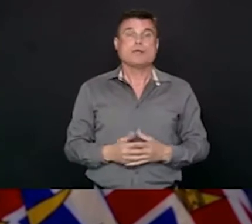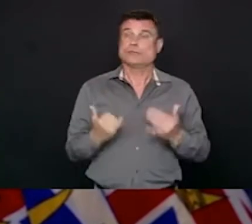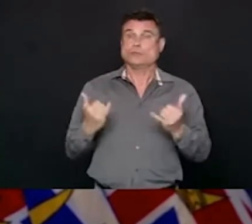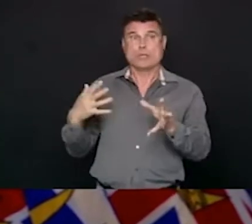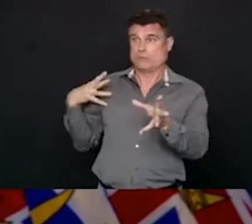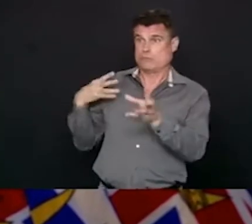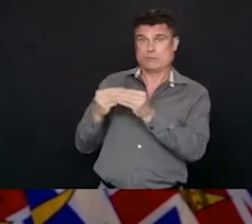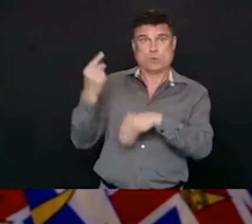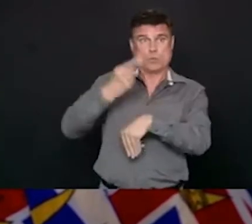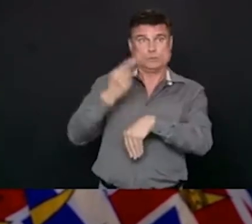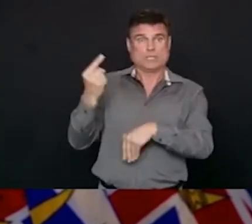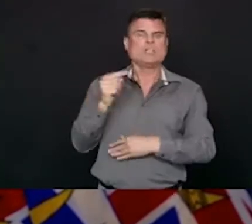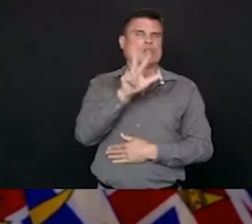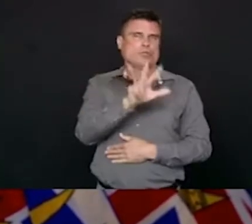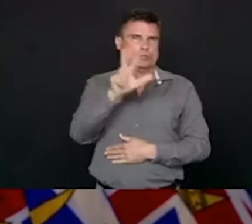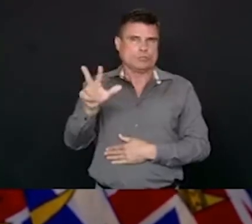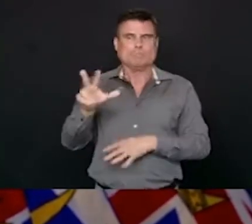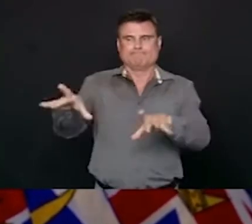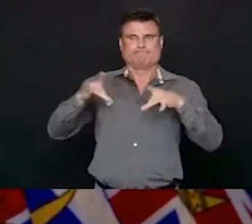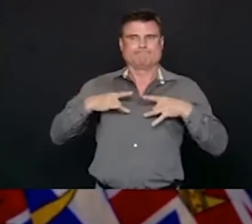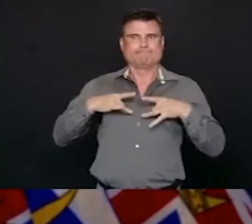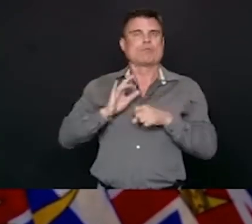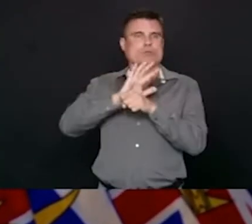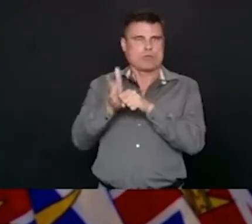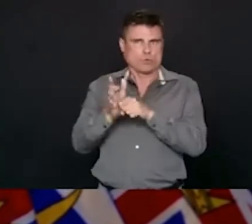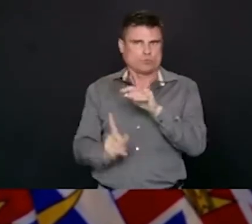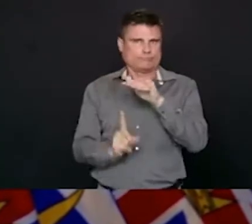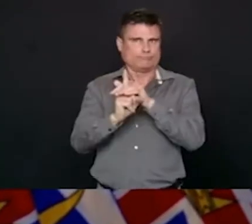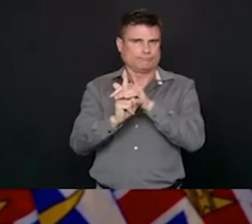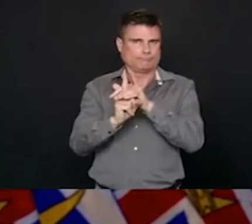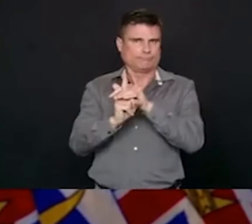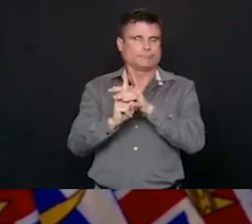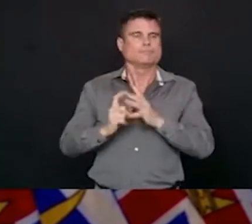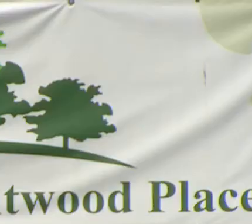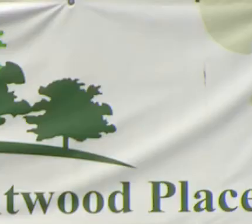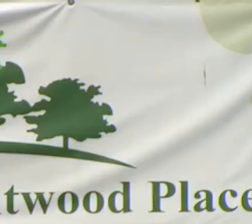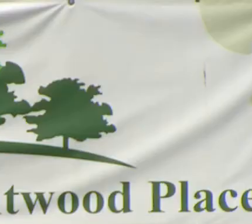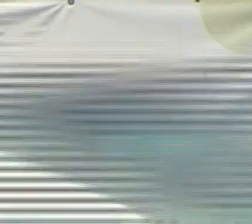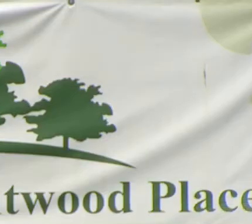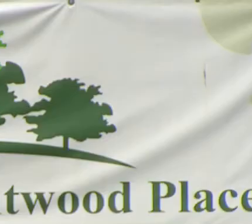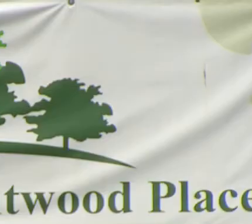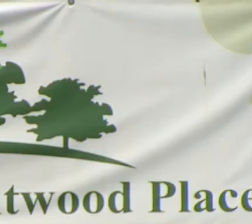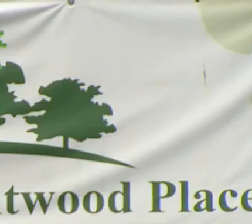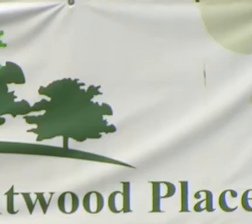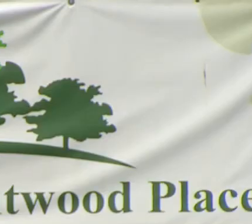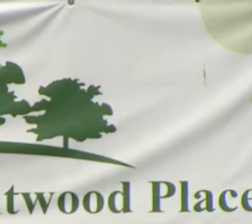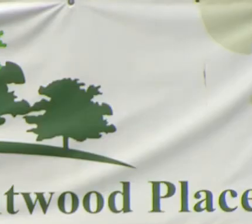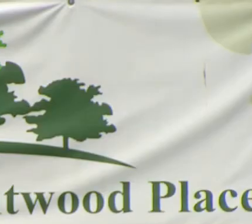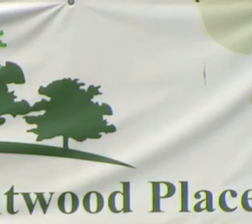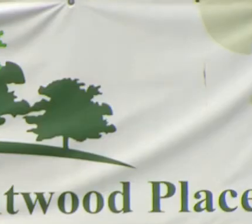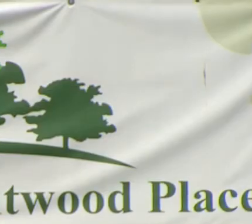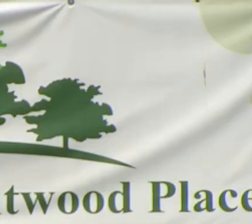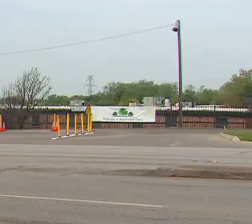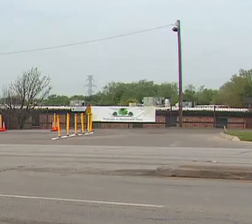33 new cases who have tested positive for COVID-19 here in British Columbia. At Brentwood